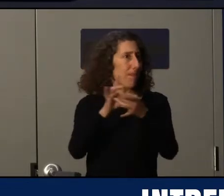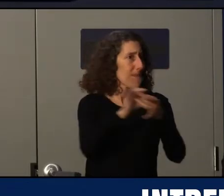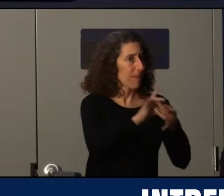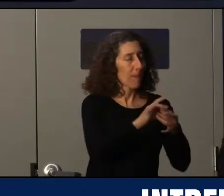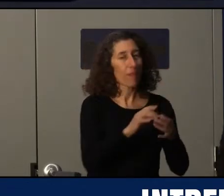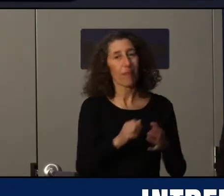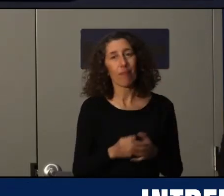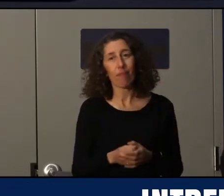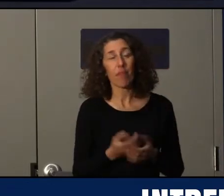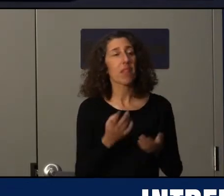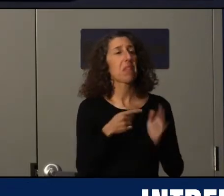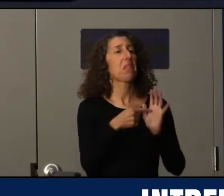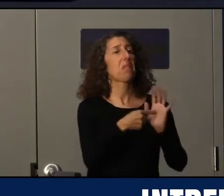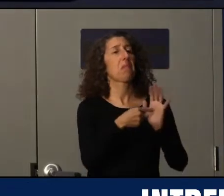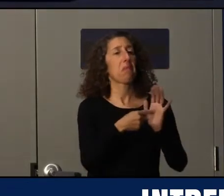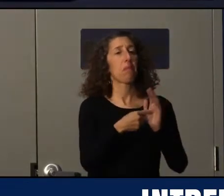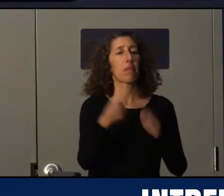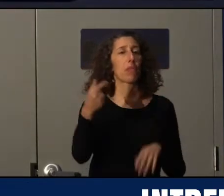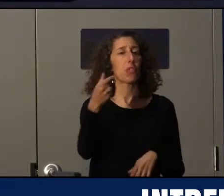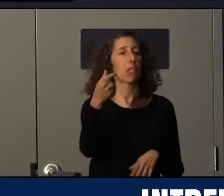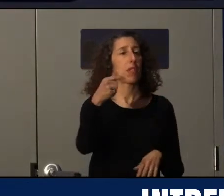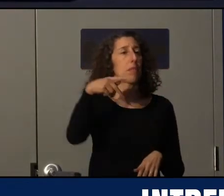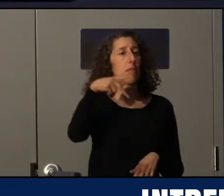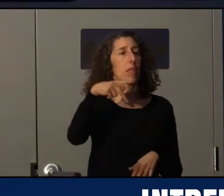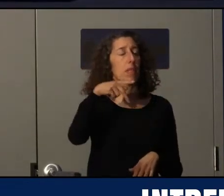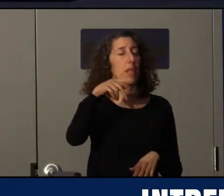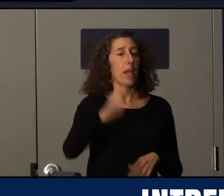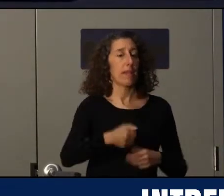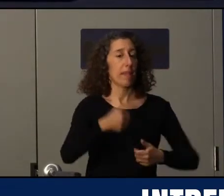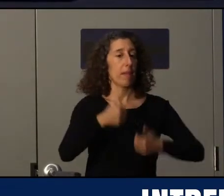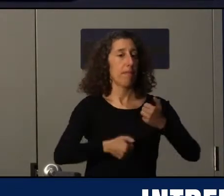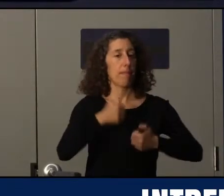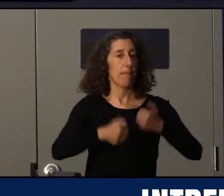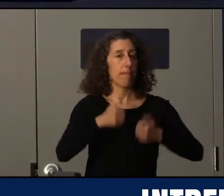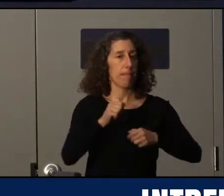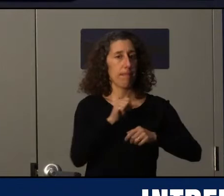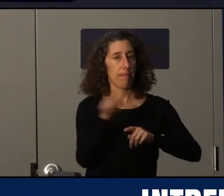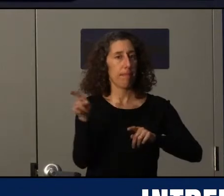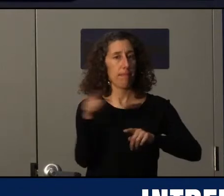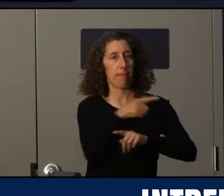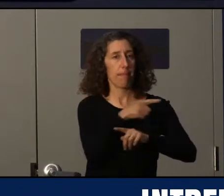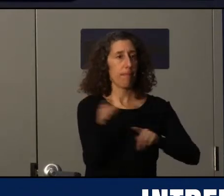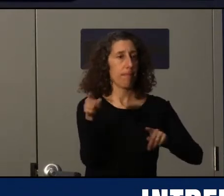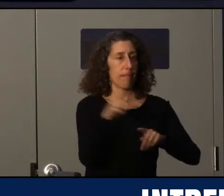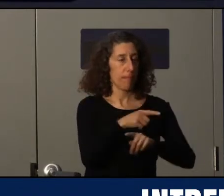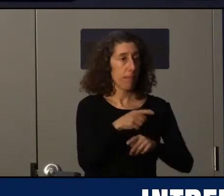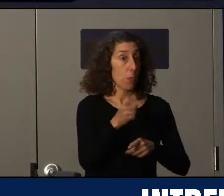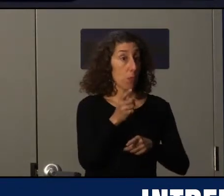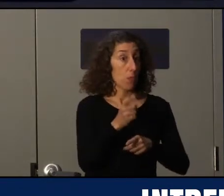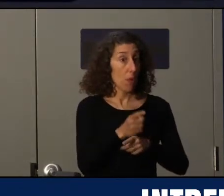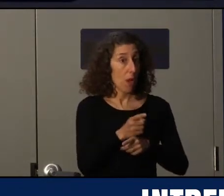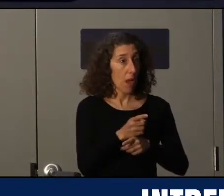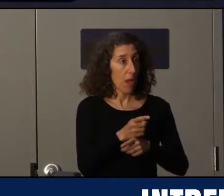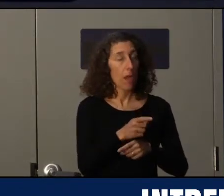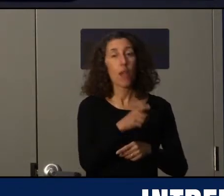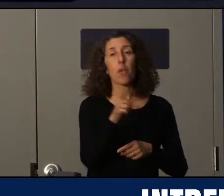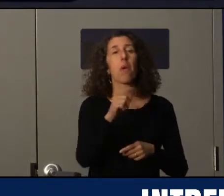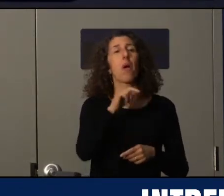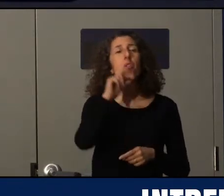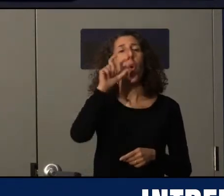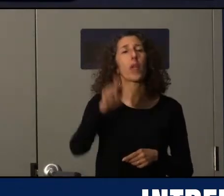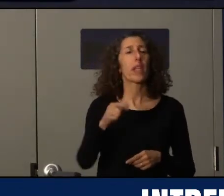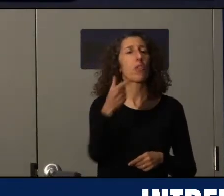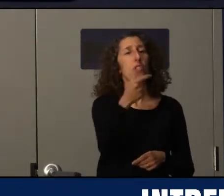GPS, how you get from point A to point B now. And they said to me, I don't need GPS, I have my phone.